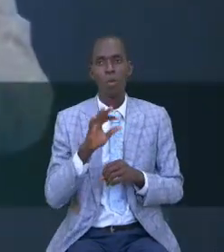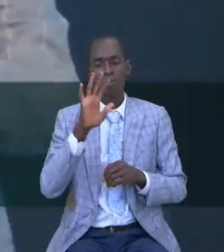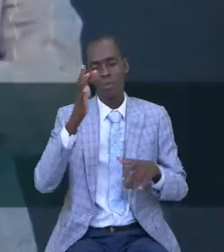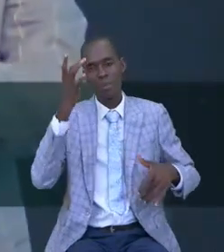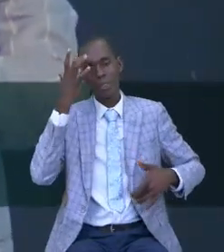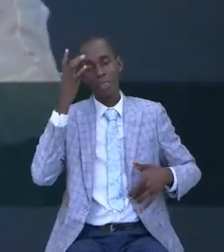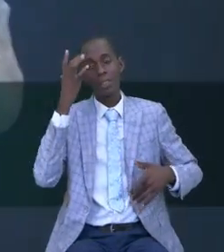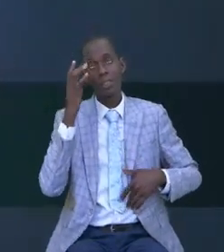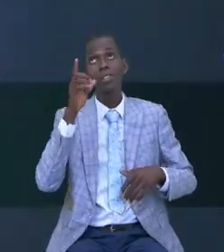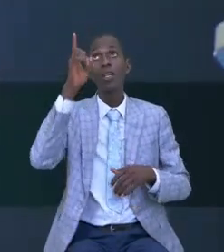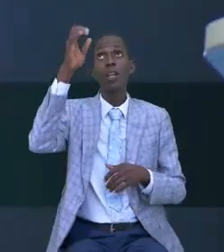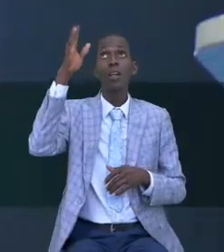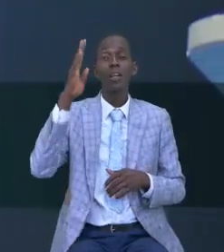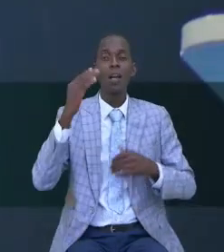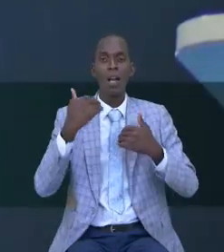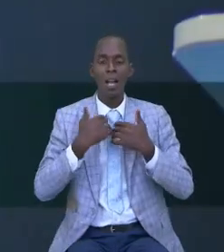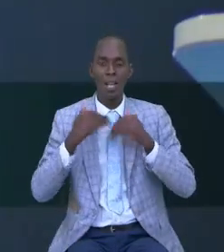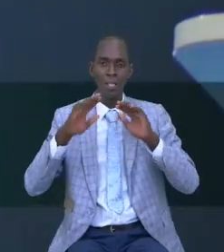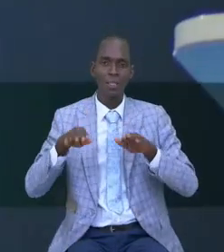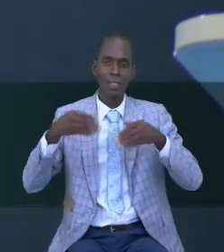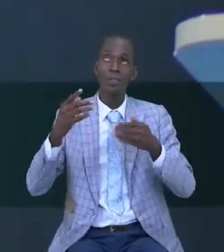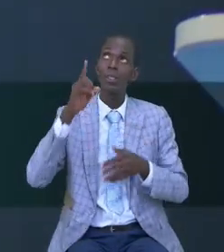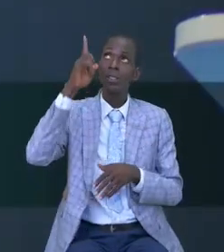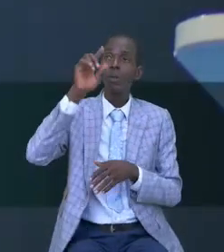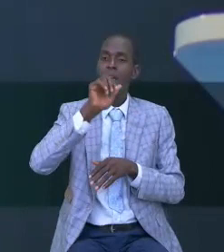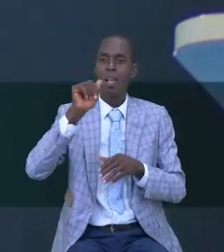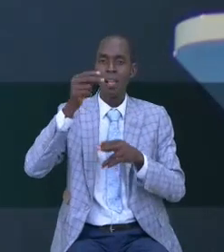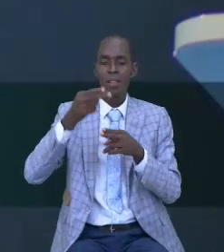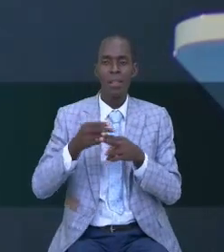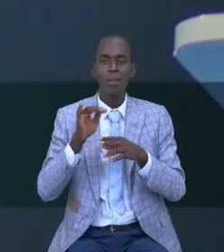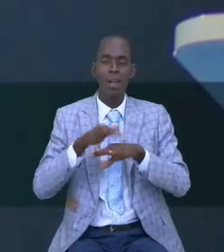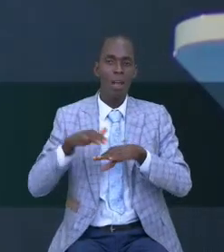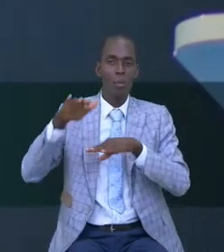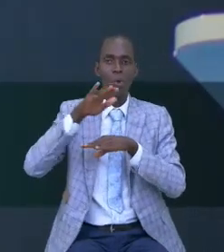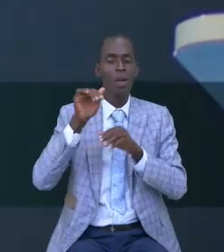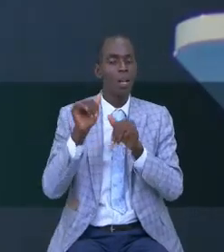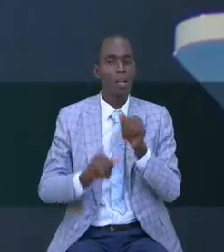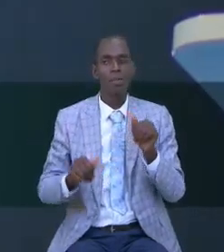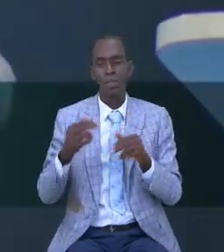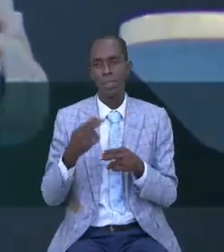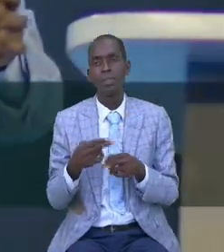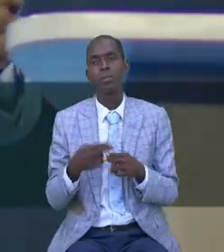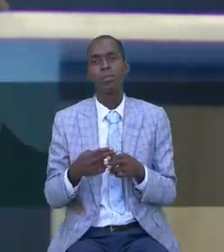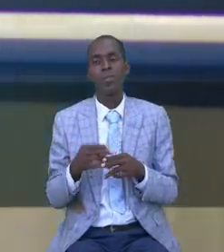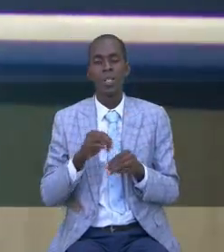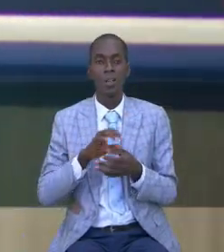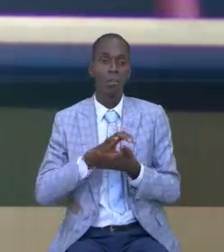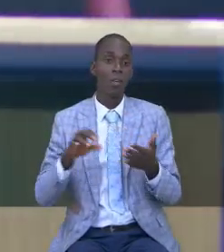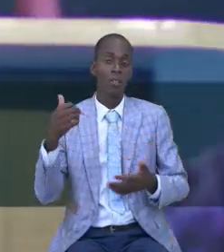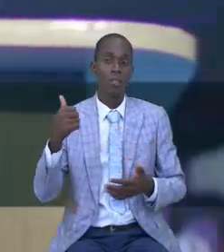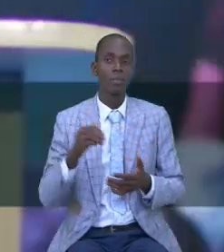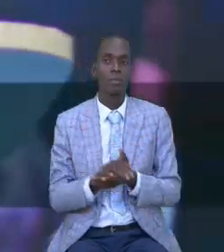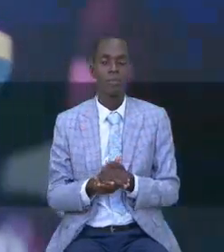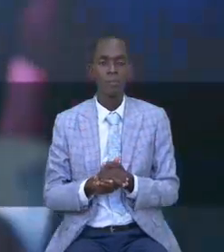disease. God has given him a name above every name. In verse 10,